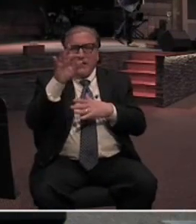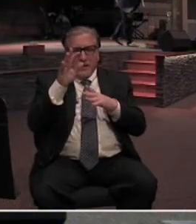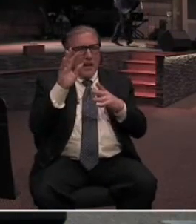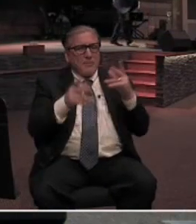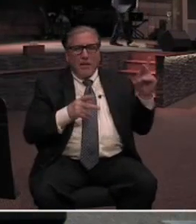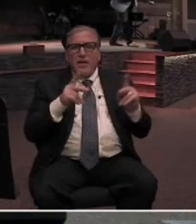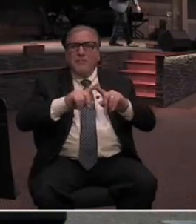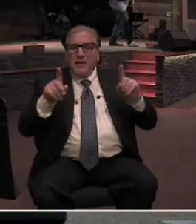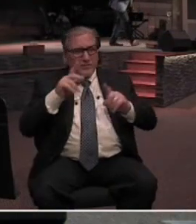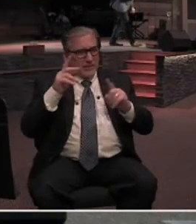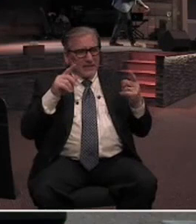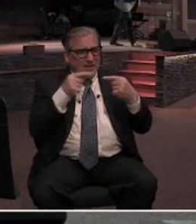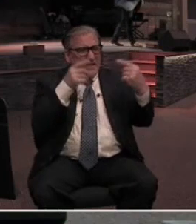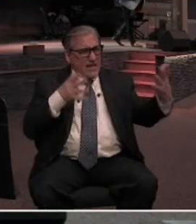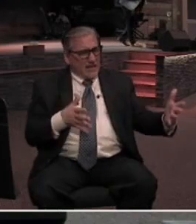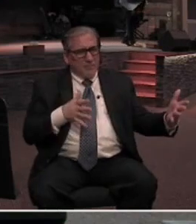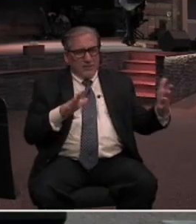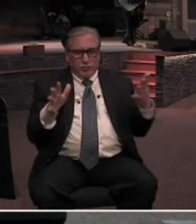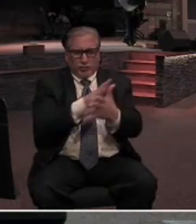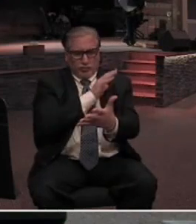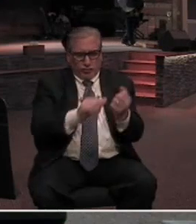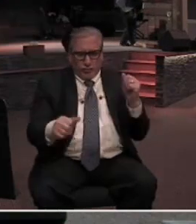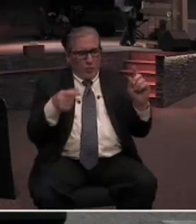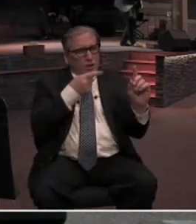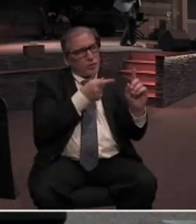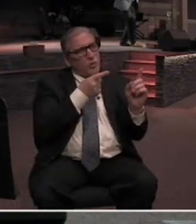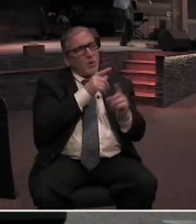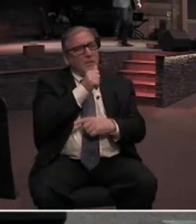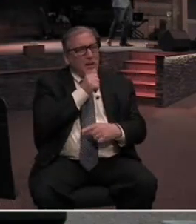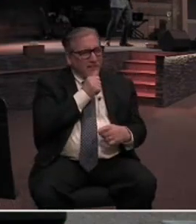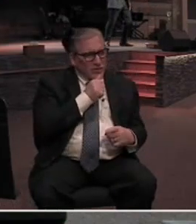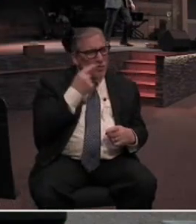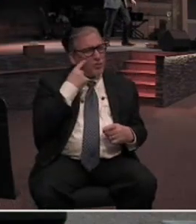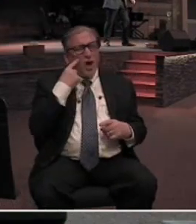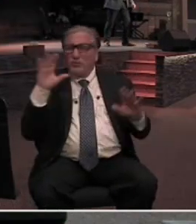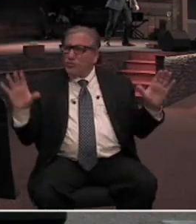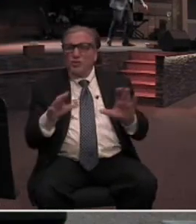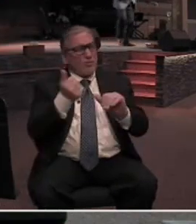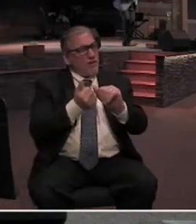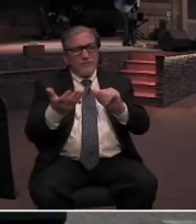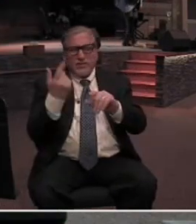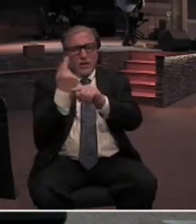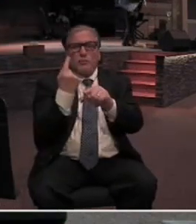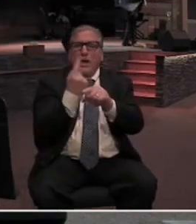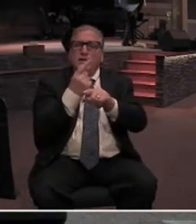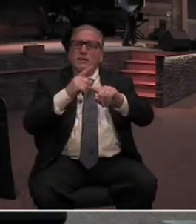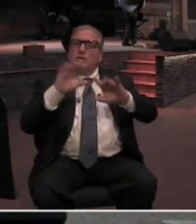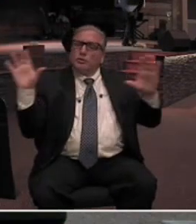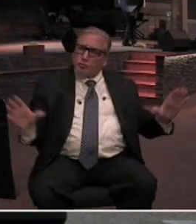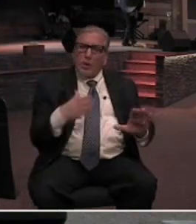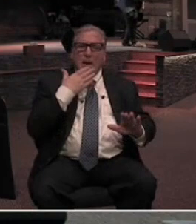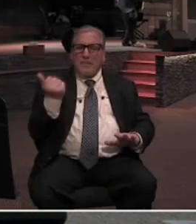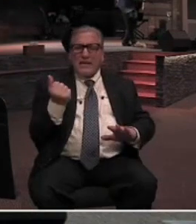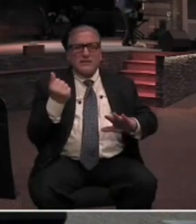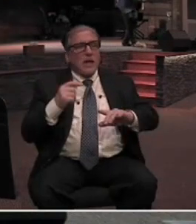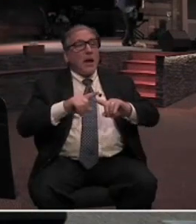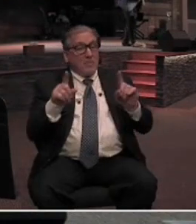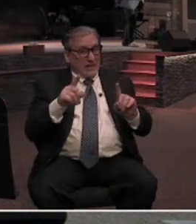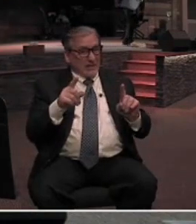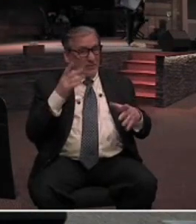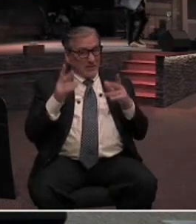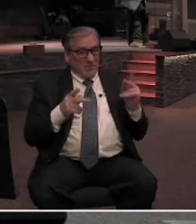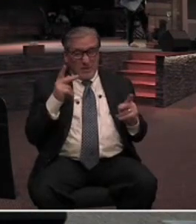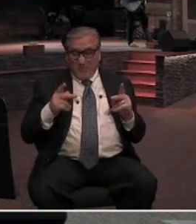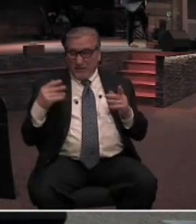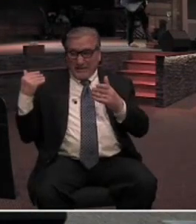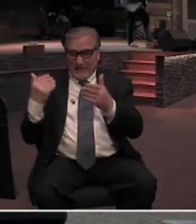was destroying you in private. You thought you were doing everything right and doing your best, but there was some friendly fire.